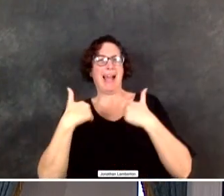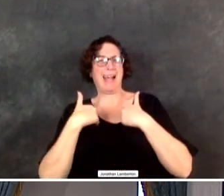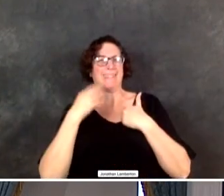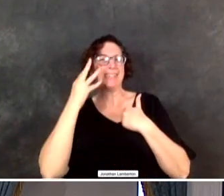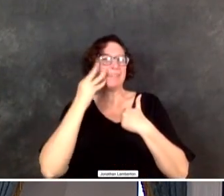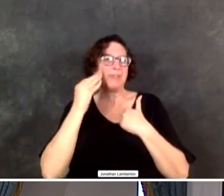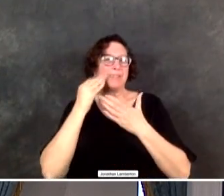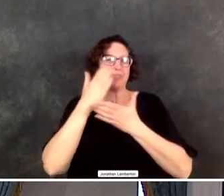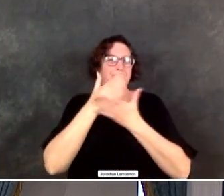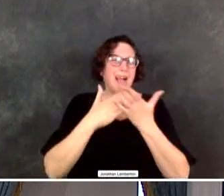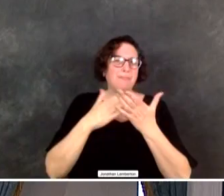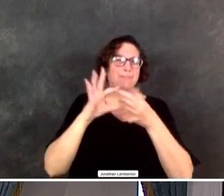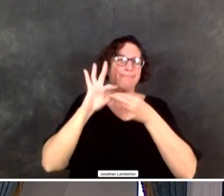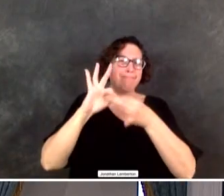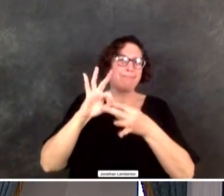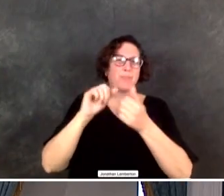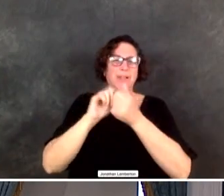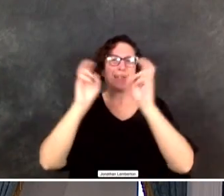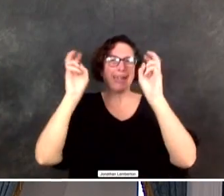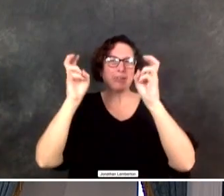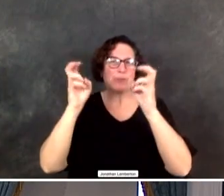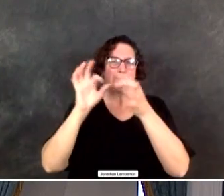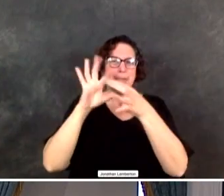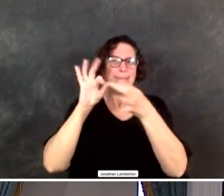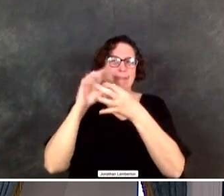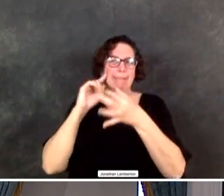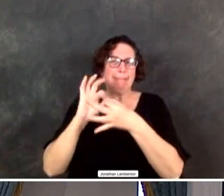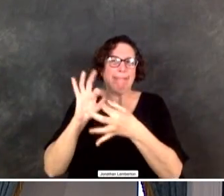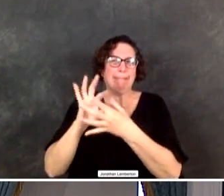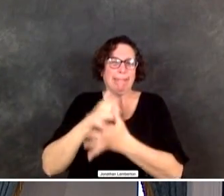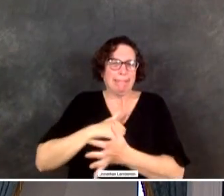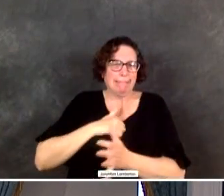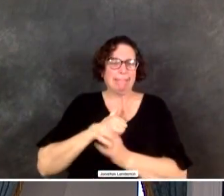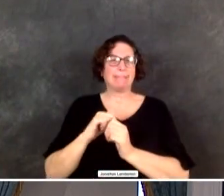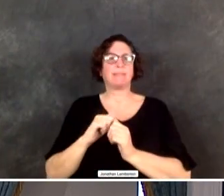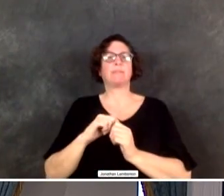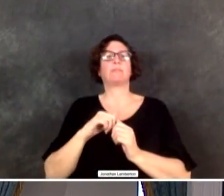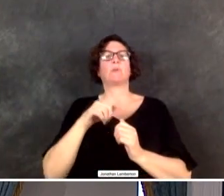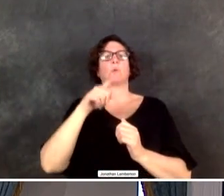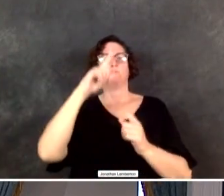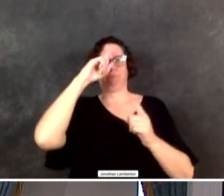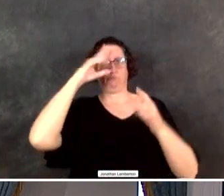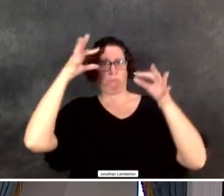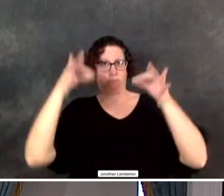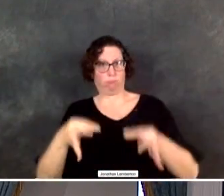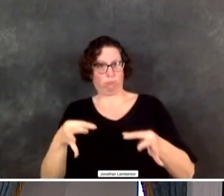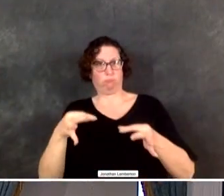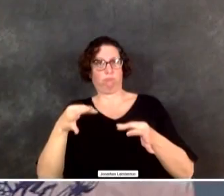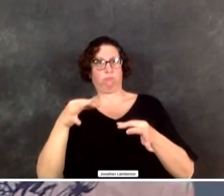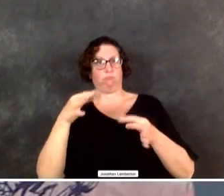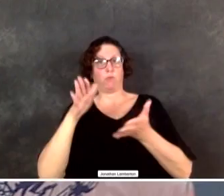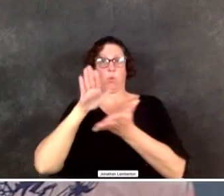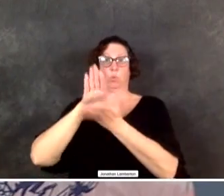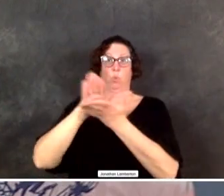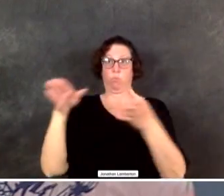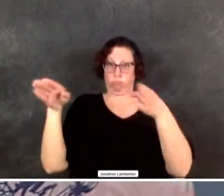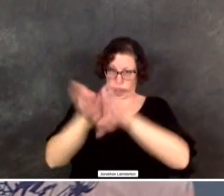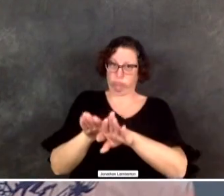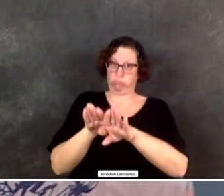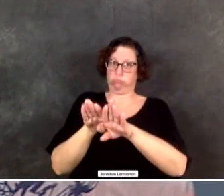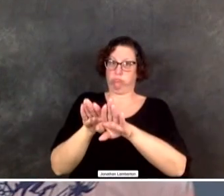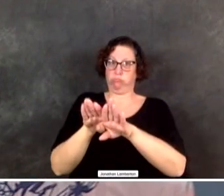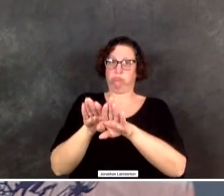mean the school year is shorter? Is June 26 still the planned last day? Yeah, I'll start and pass to the